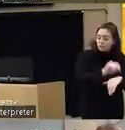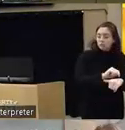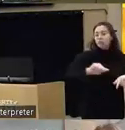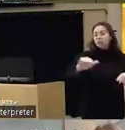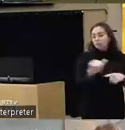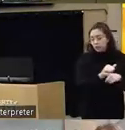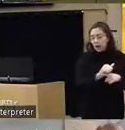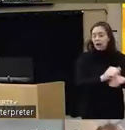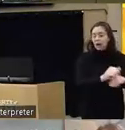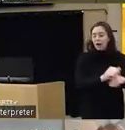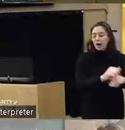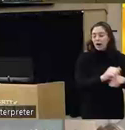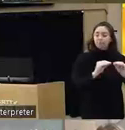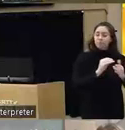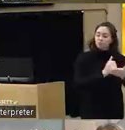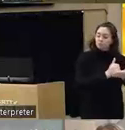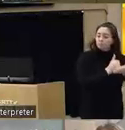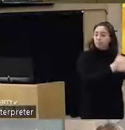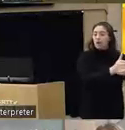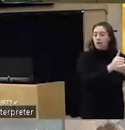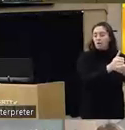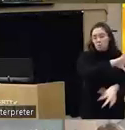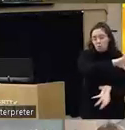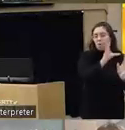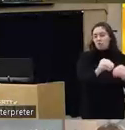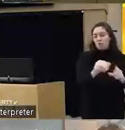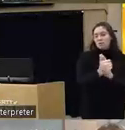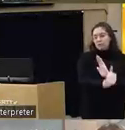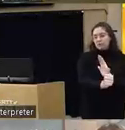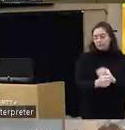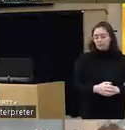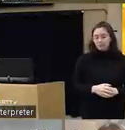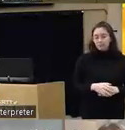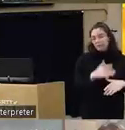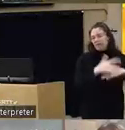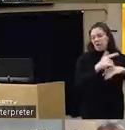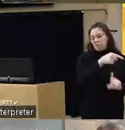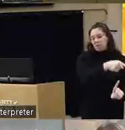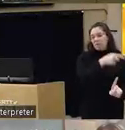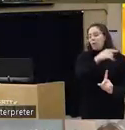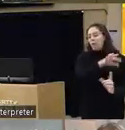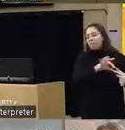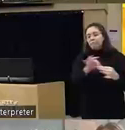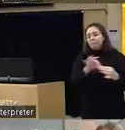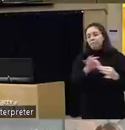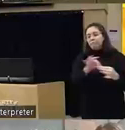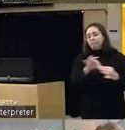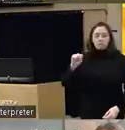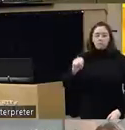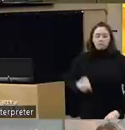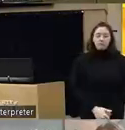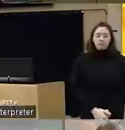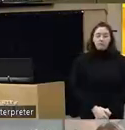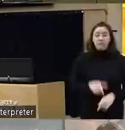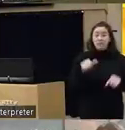to the spokes to really increase the overall skill set available in the spokes and primary care. So it's thought to be